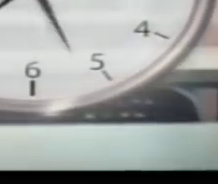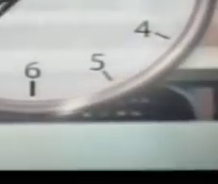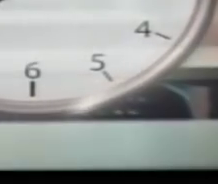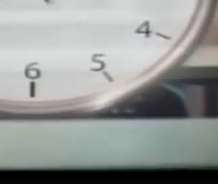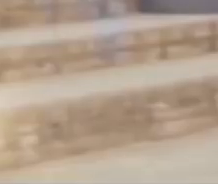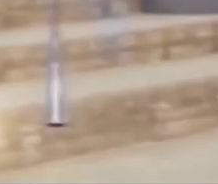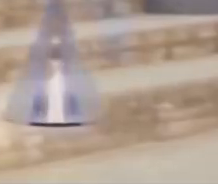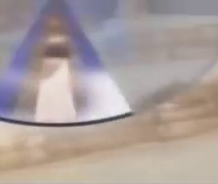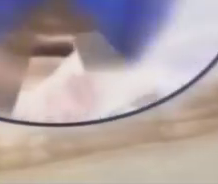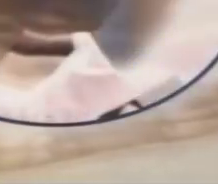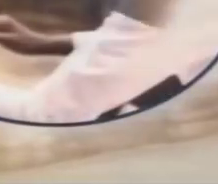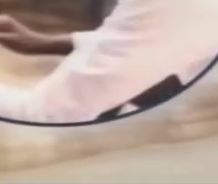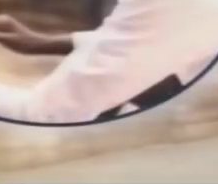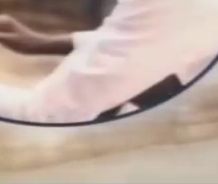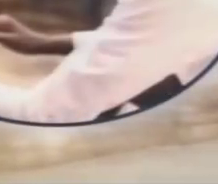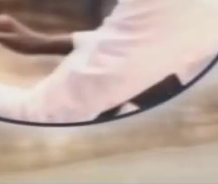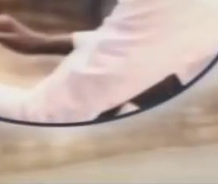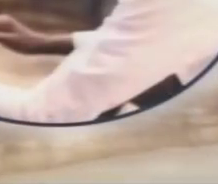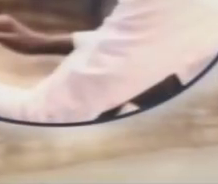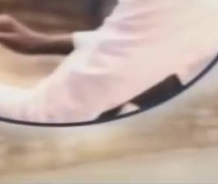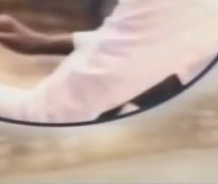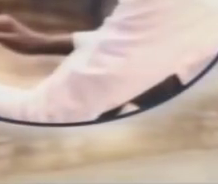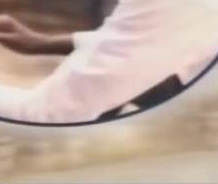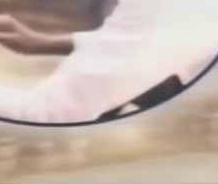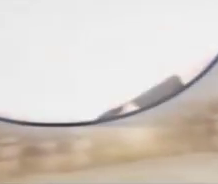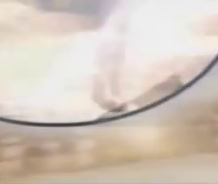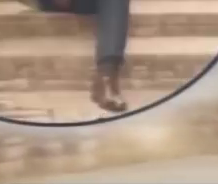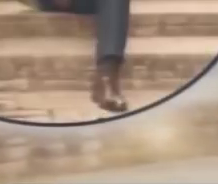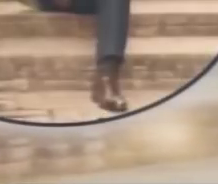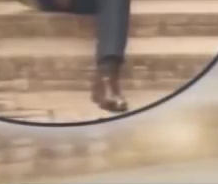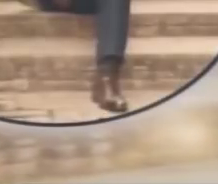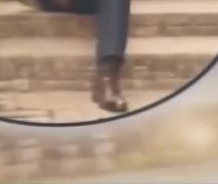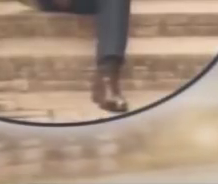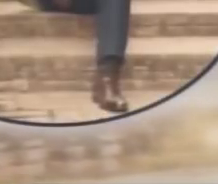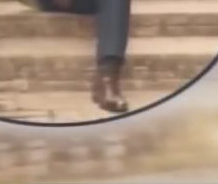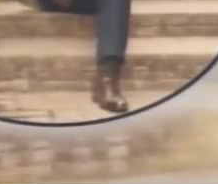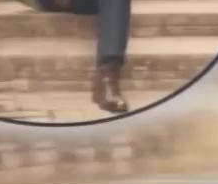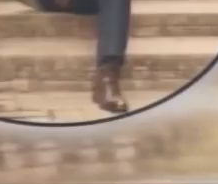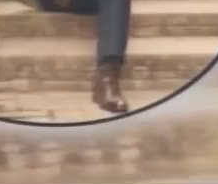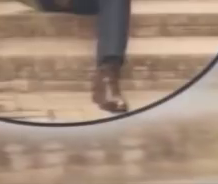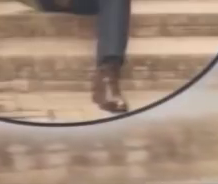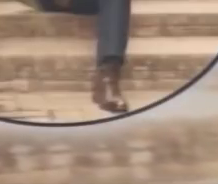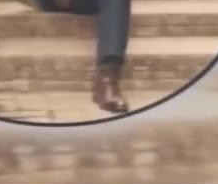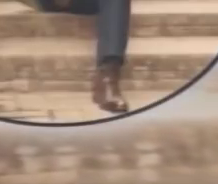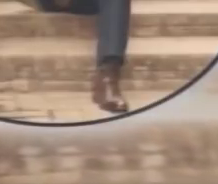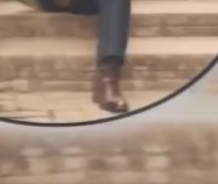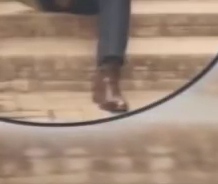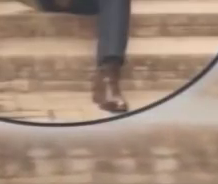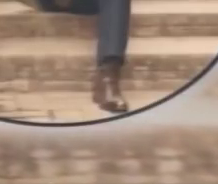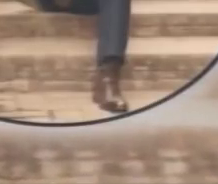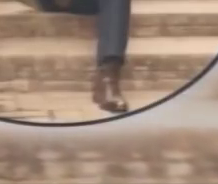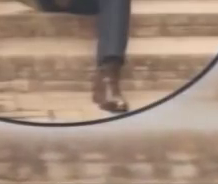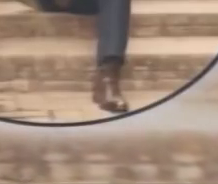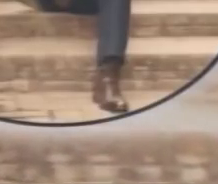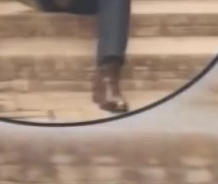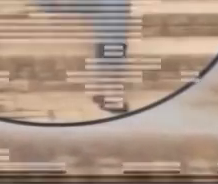classes part-time, while the rest of your studies will be done at your convenience with the assistance of learning materials provided on